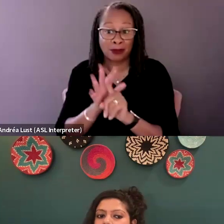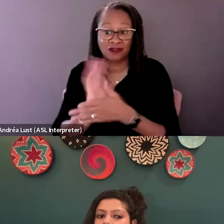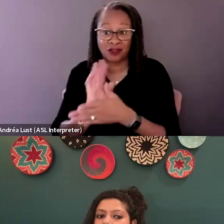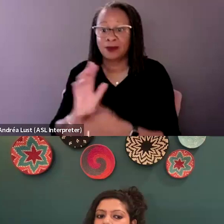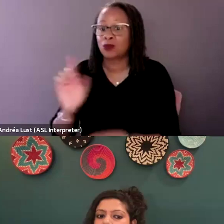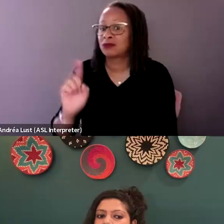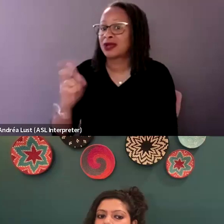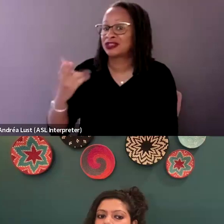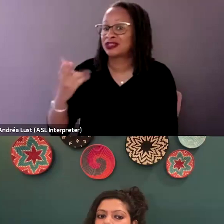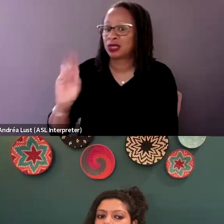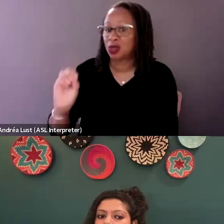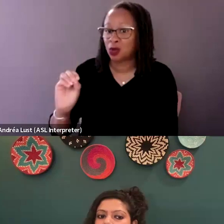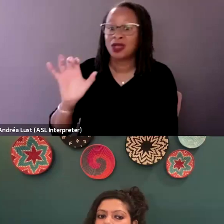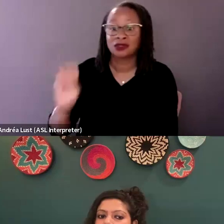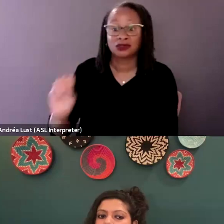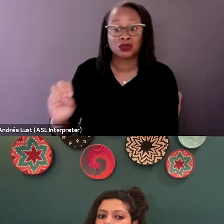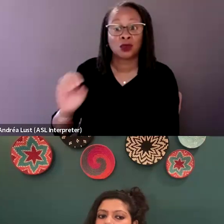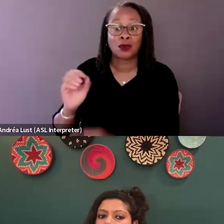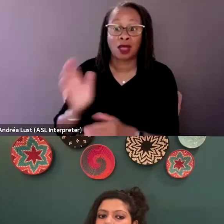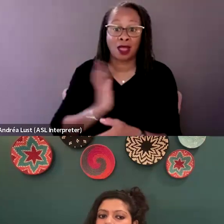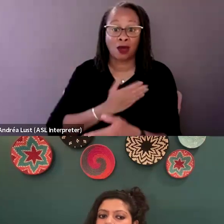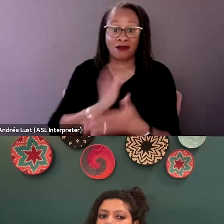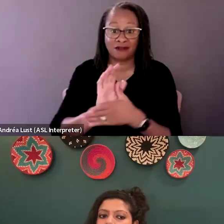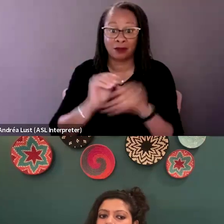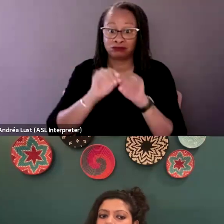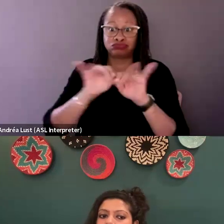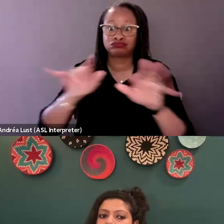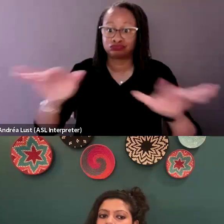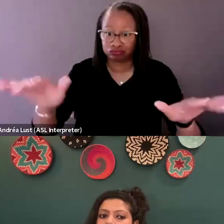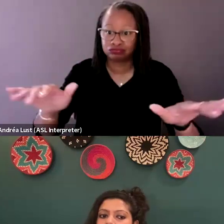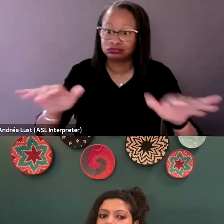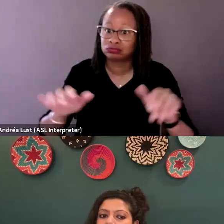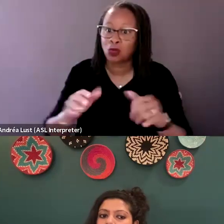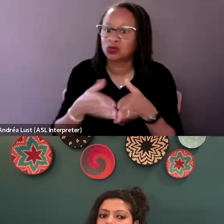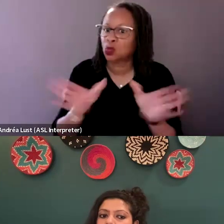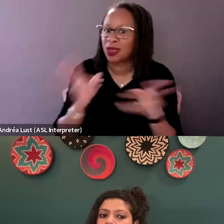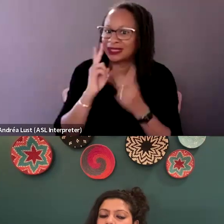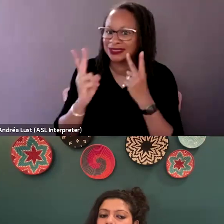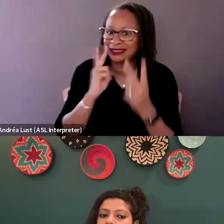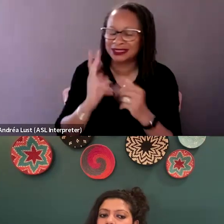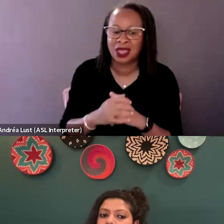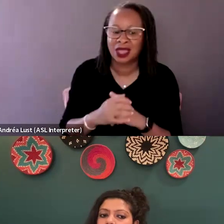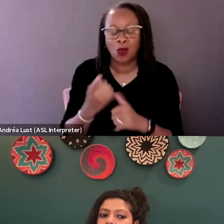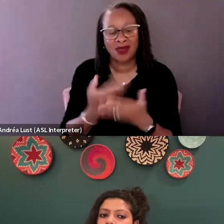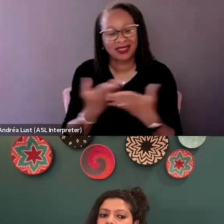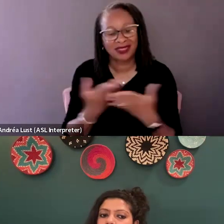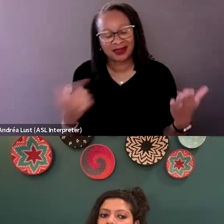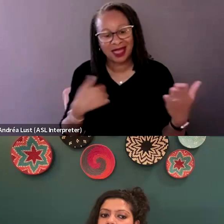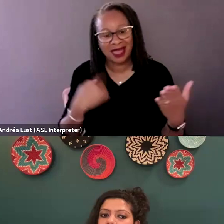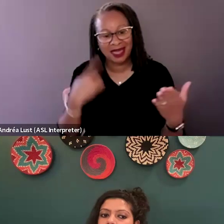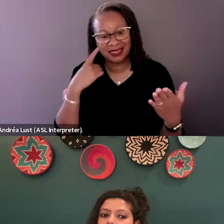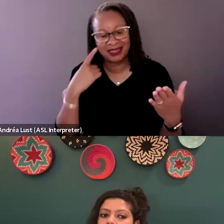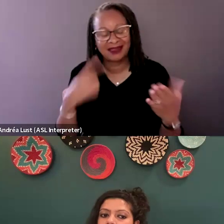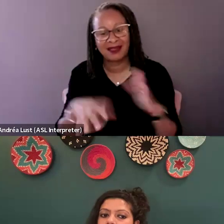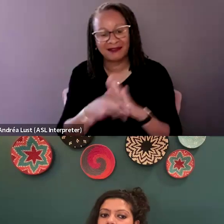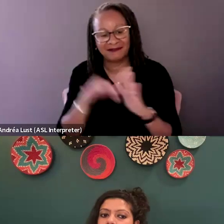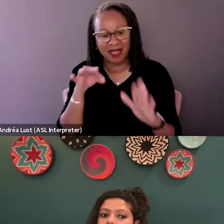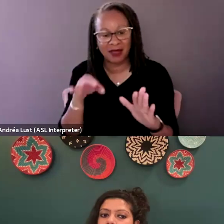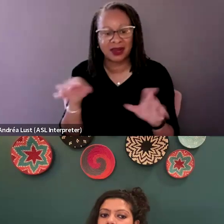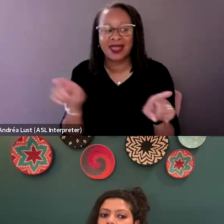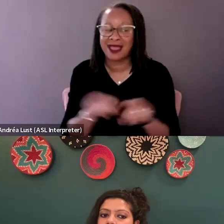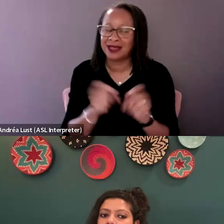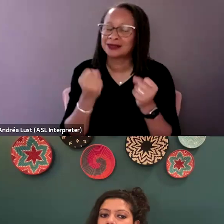spotlight? Like, are they coming to big fest? A whole range. Sorry, I'm doing a really bad job of really like crystallizing a lot of things. But in terms of personal